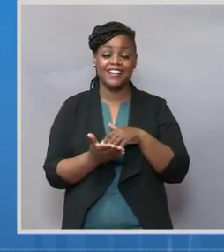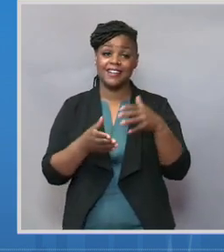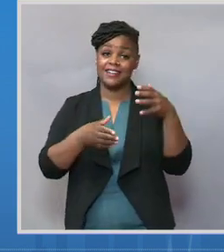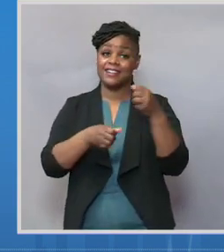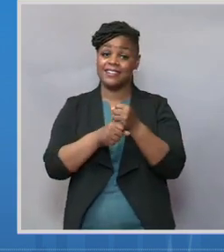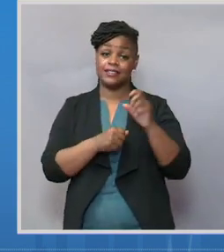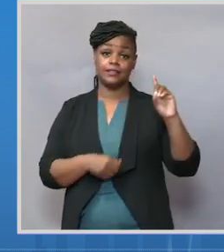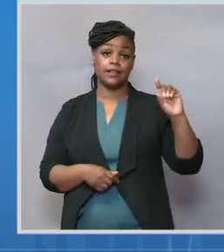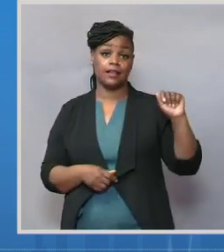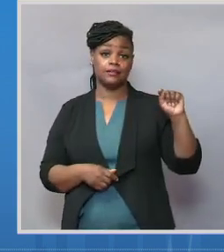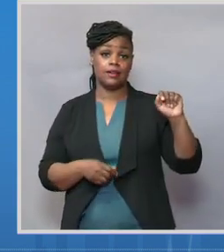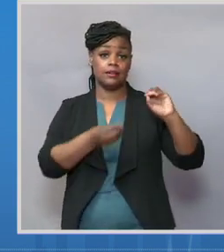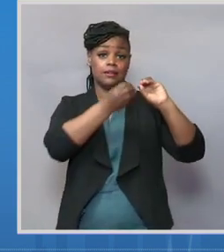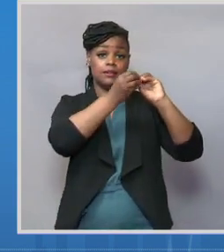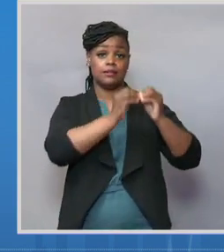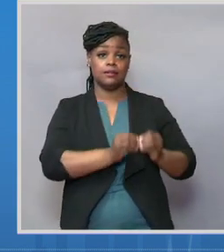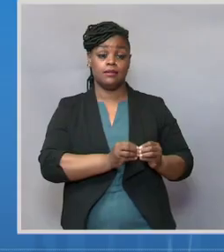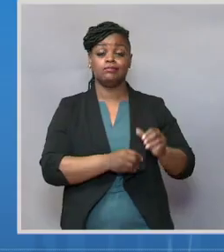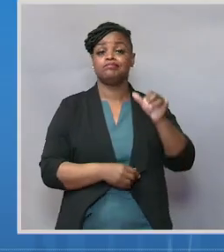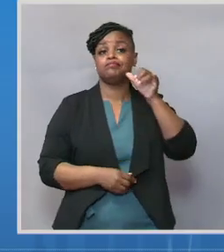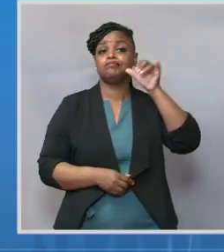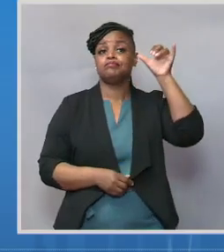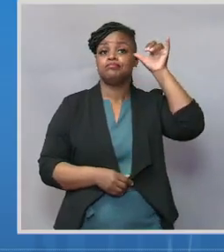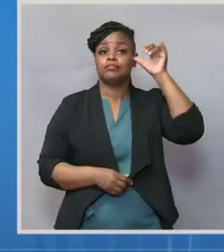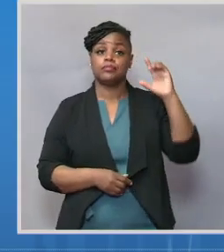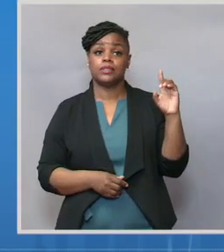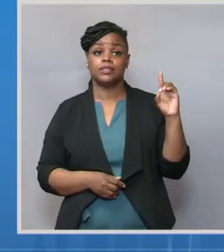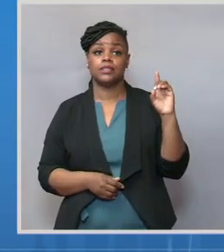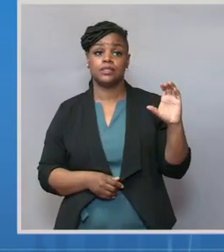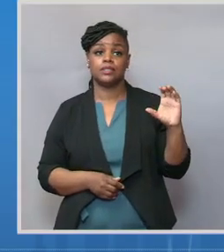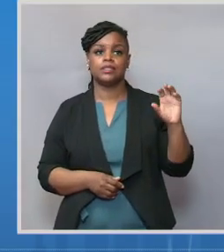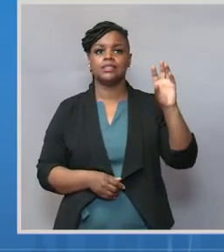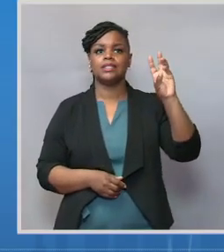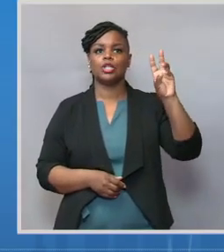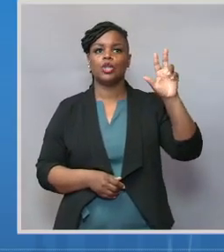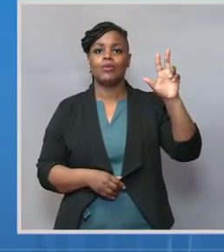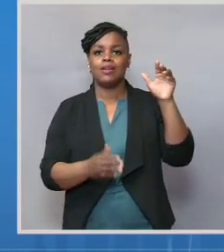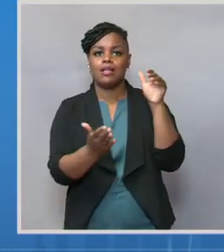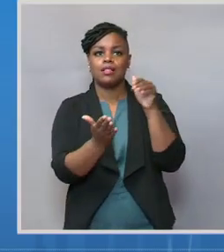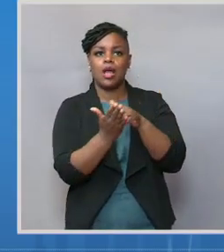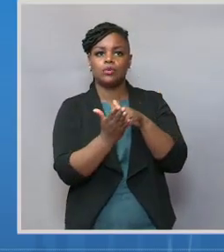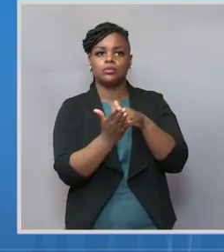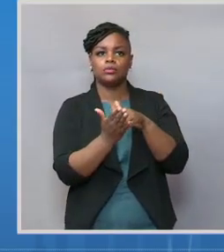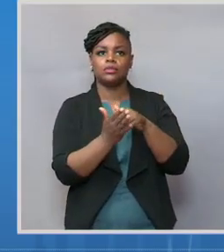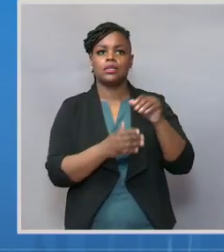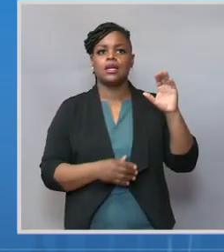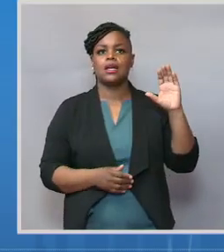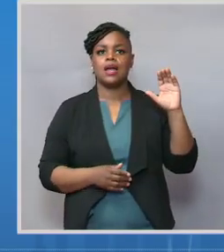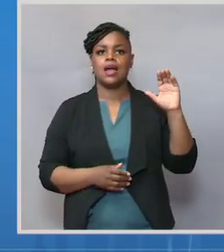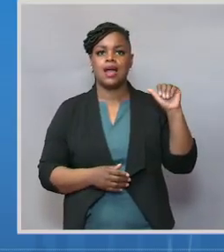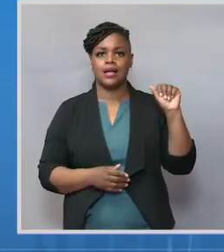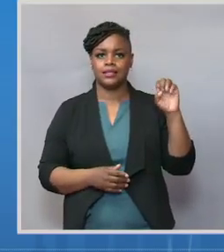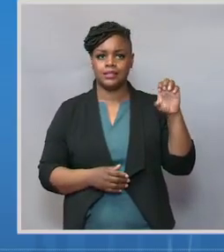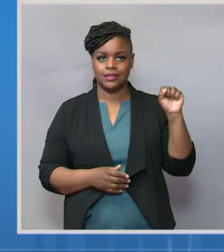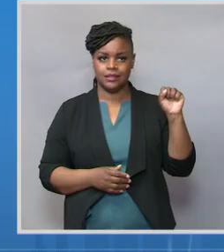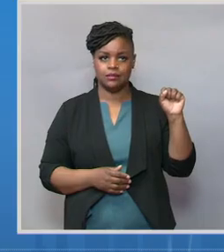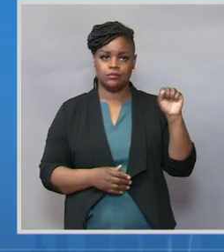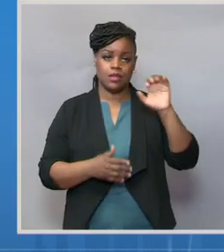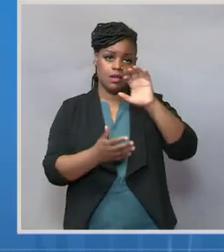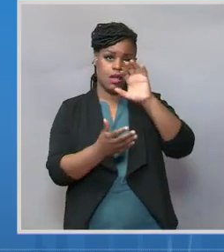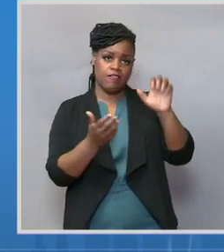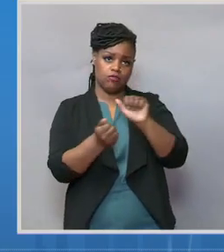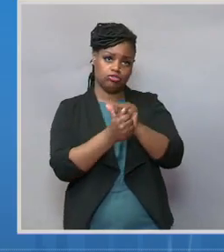Yesterday, CDC reported nearly 63,000 cases of COVID-19. Our average 7 days is